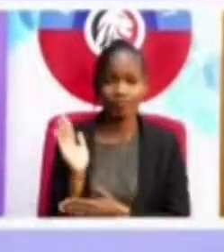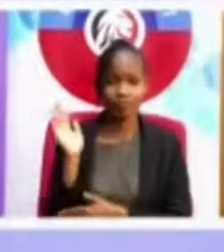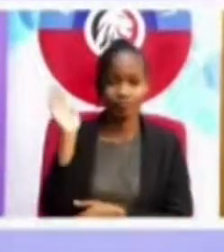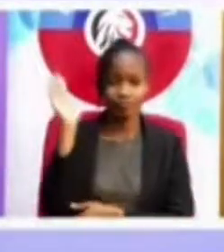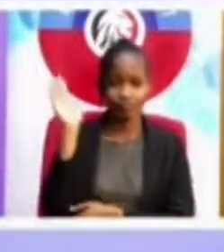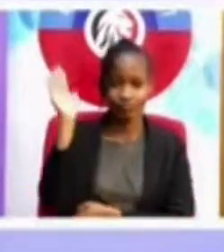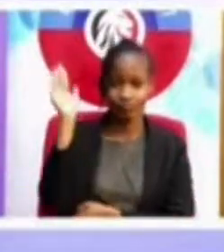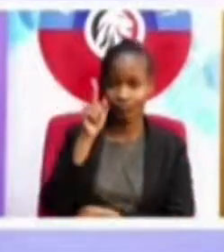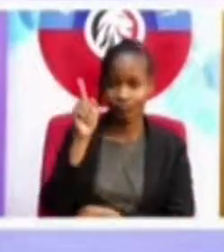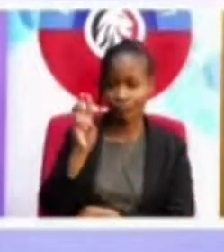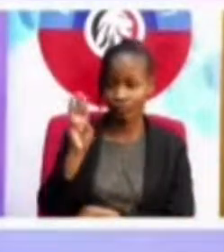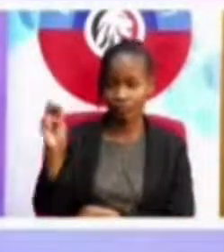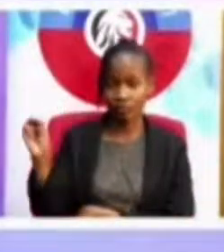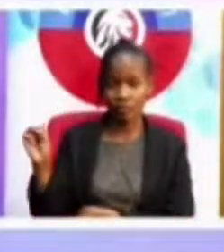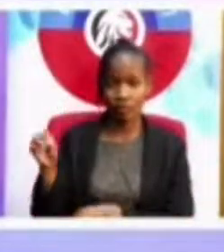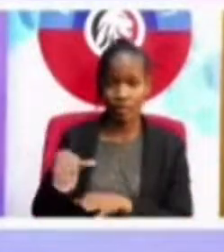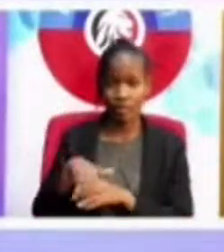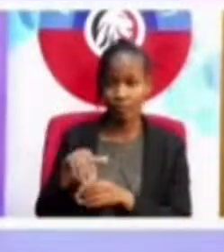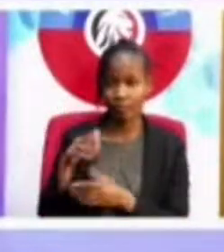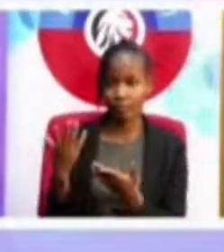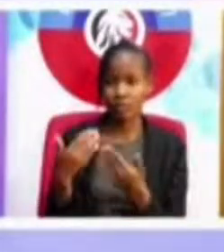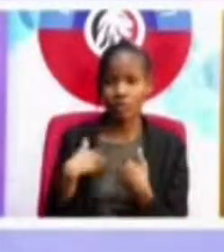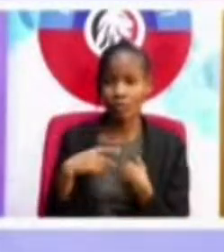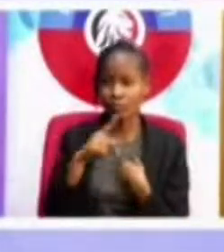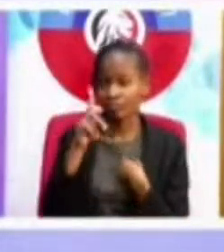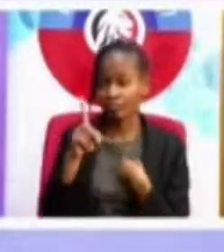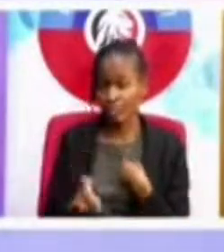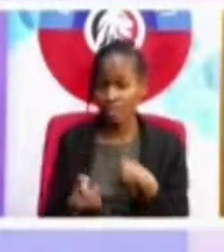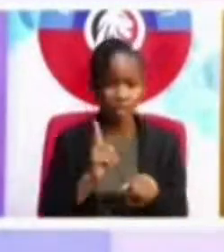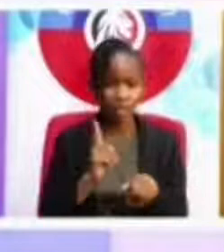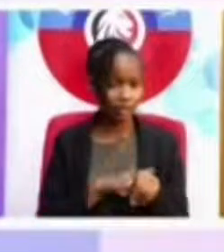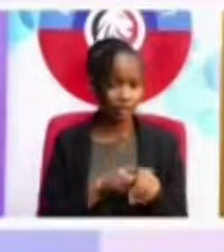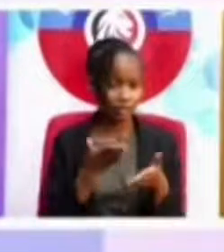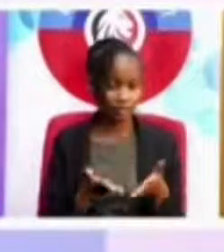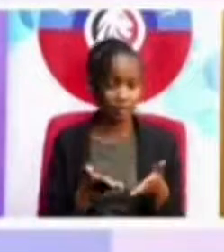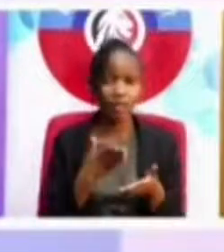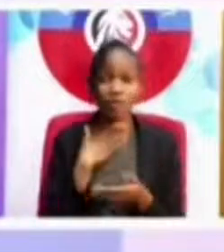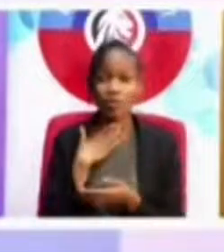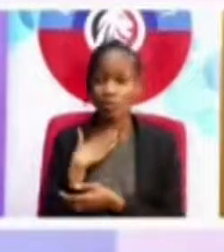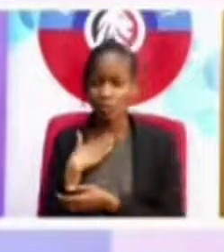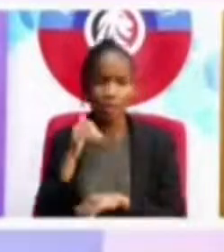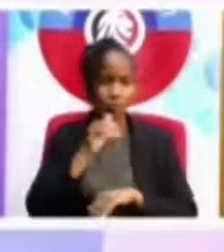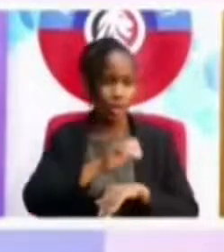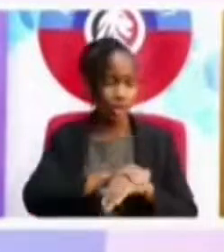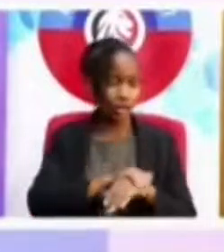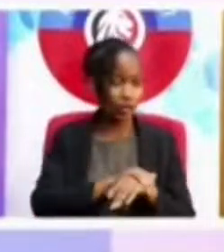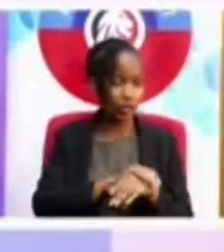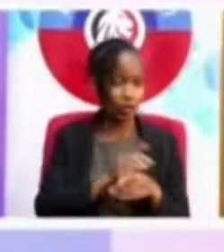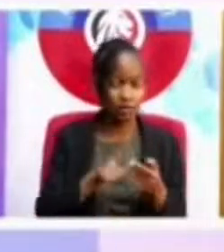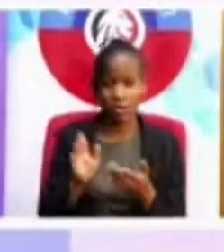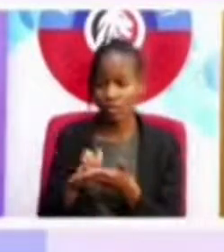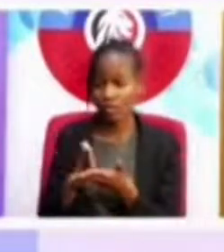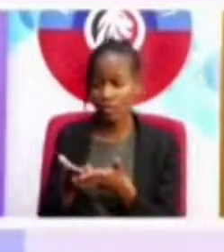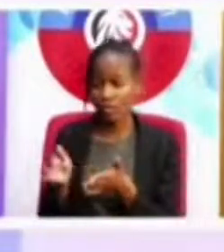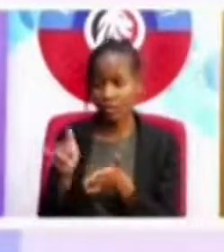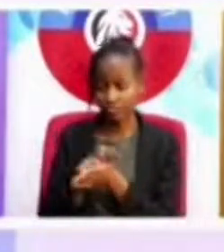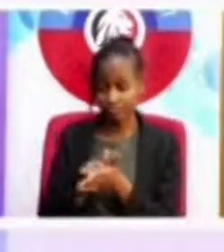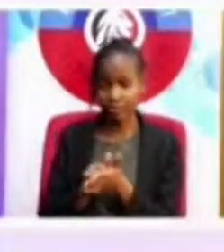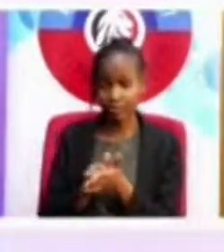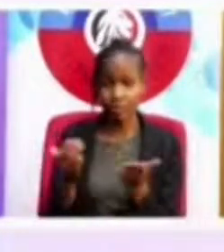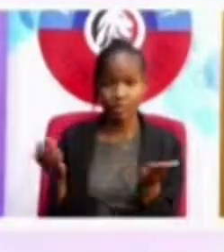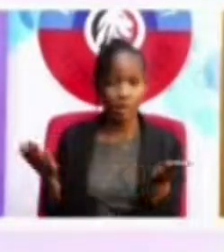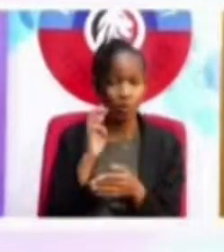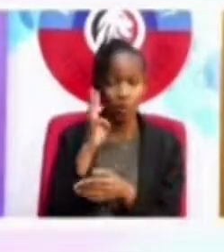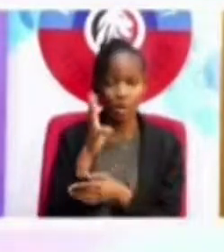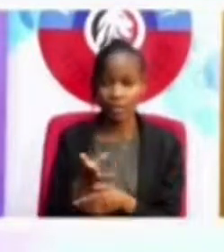your questions. At this point, we would want to get into some of those. We will